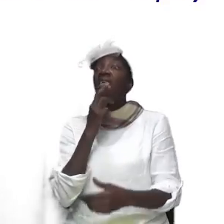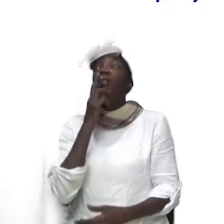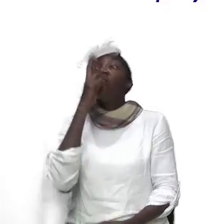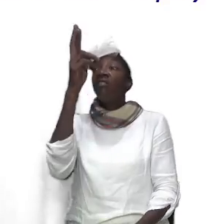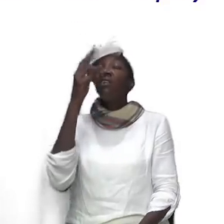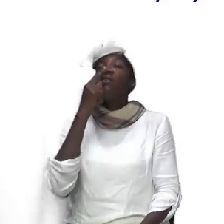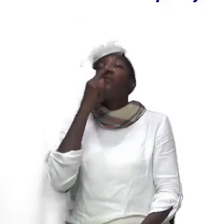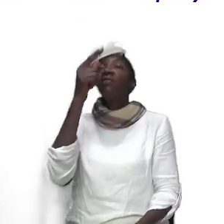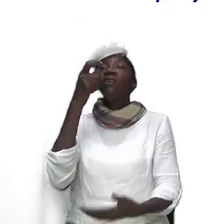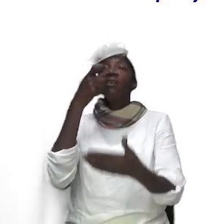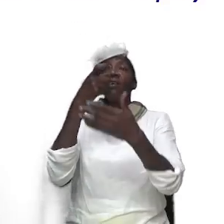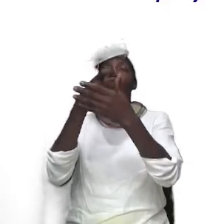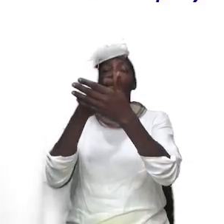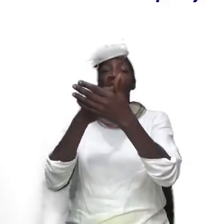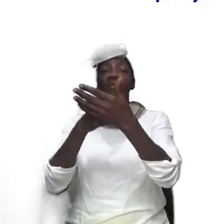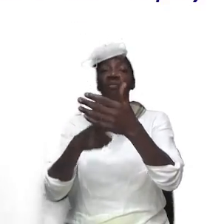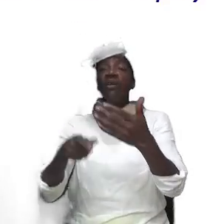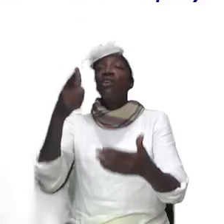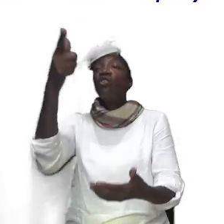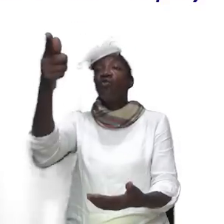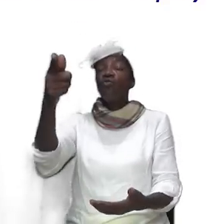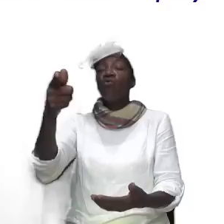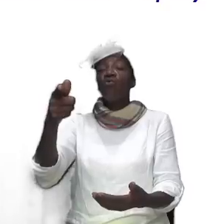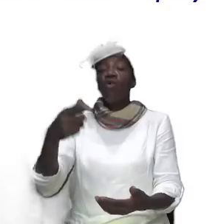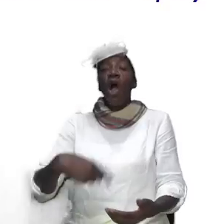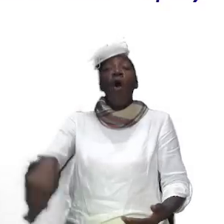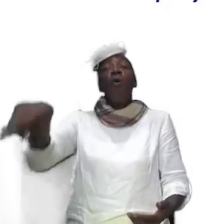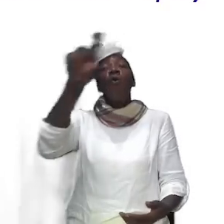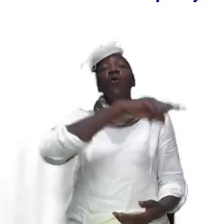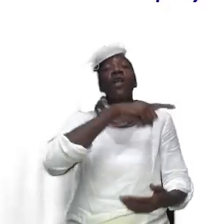you. We are going to be repaid